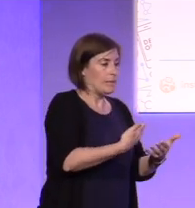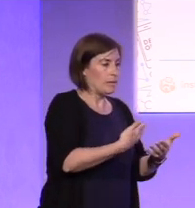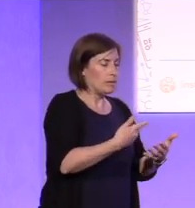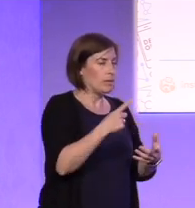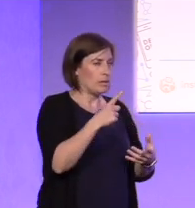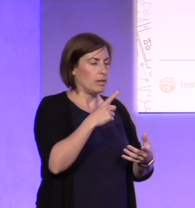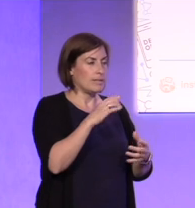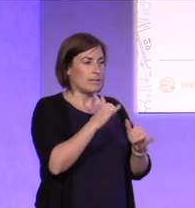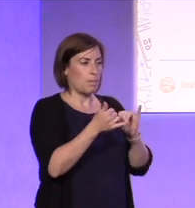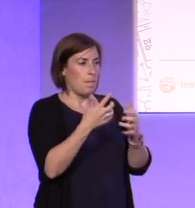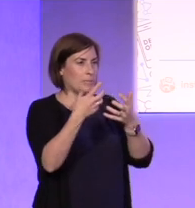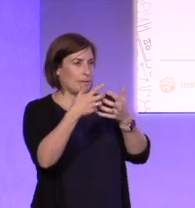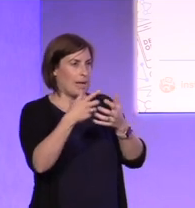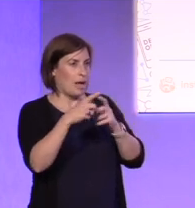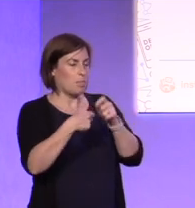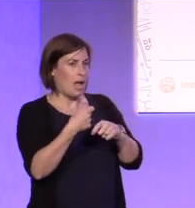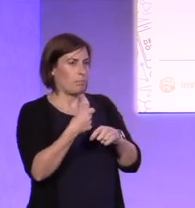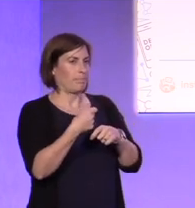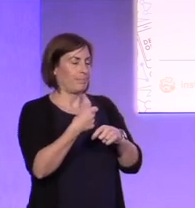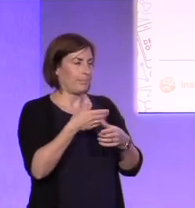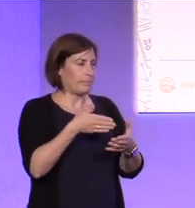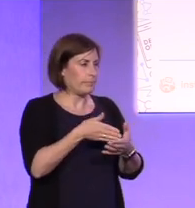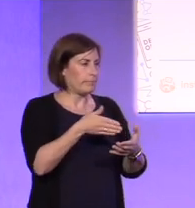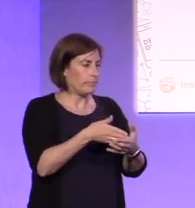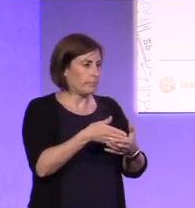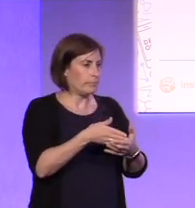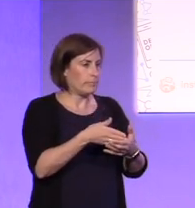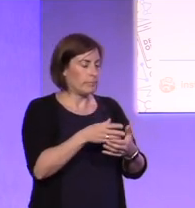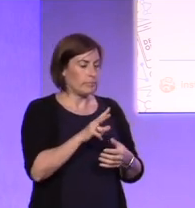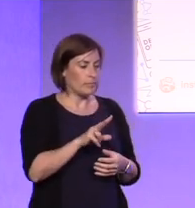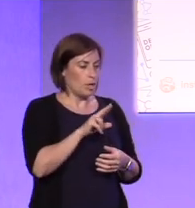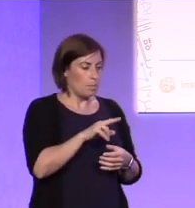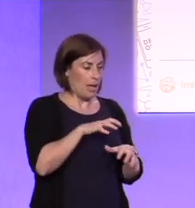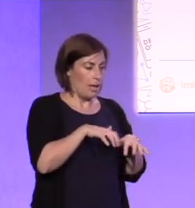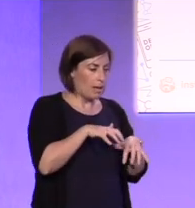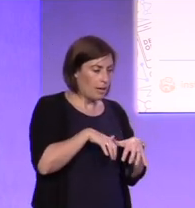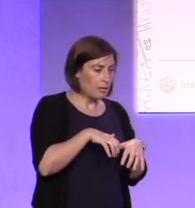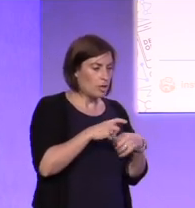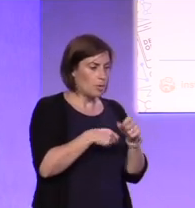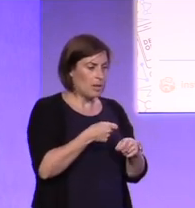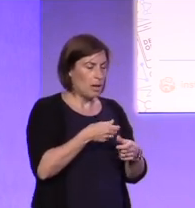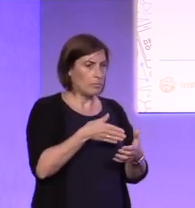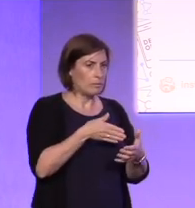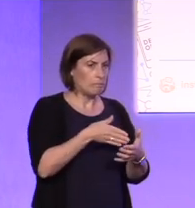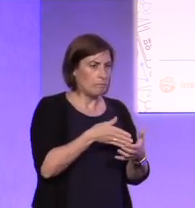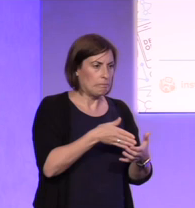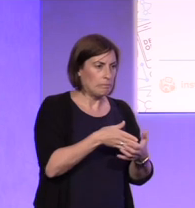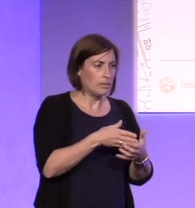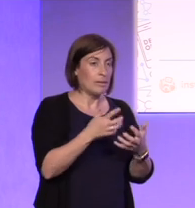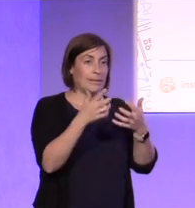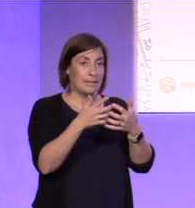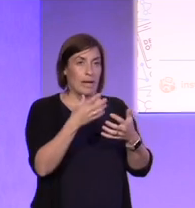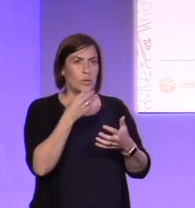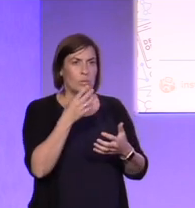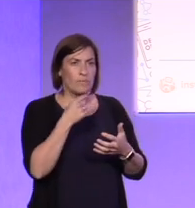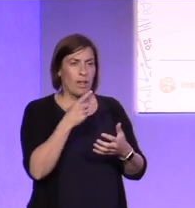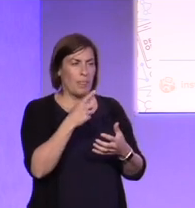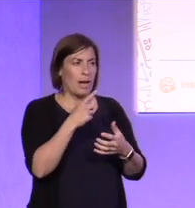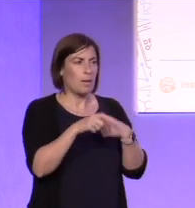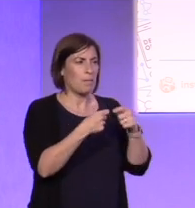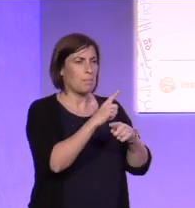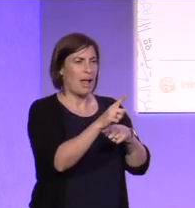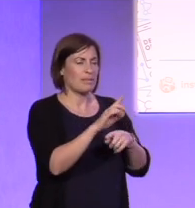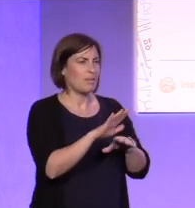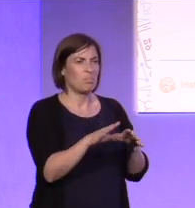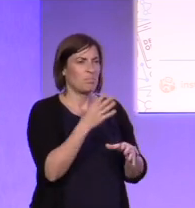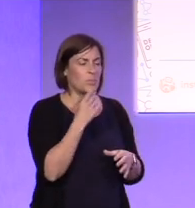slow us down. You can only parallelize so much. You can only pair up so much before you start to hit the law of diminishing returns. So we started to understand how our